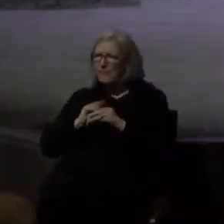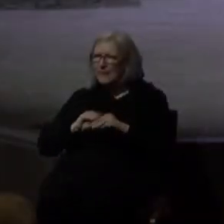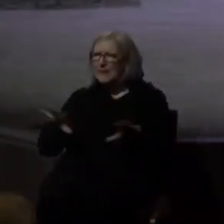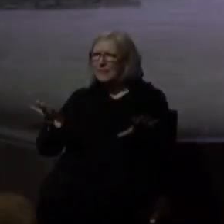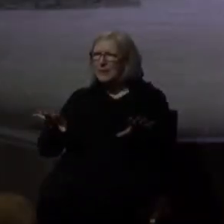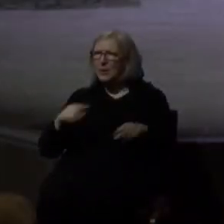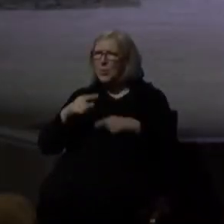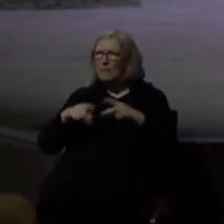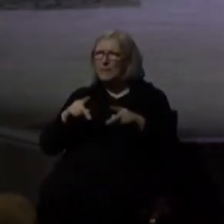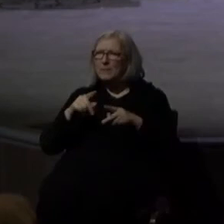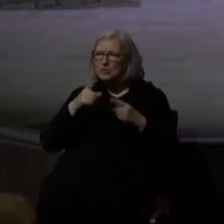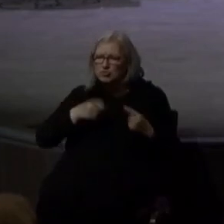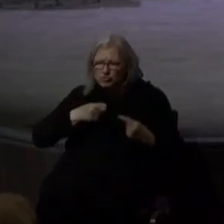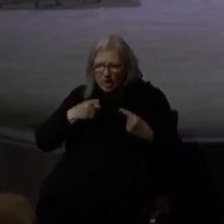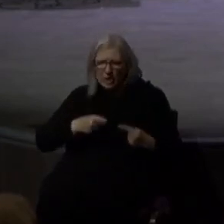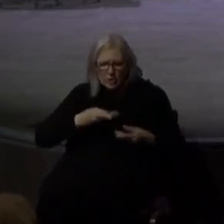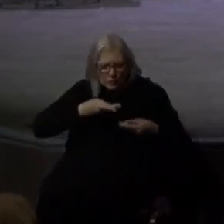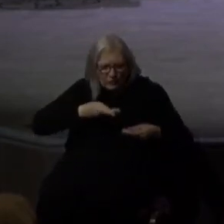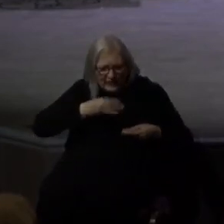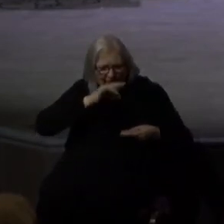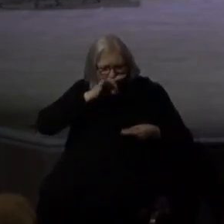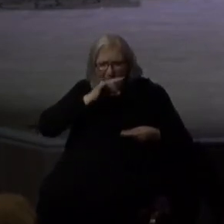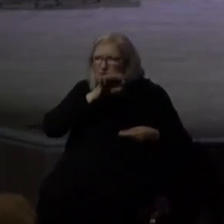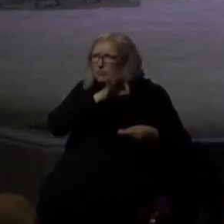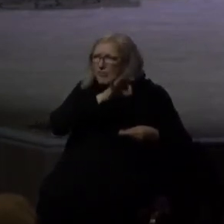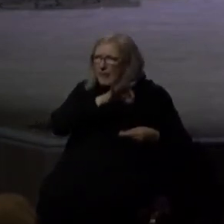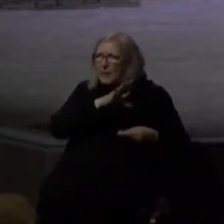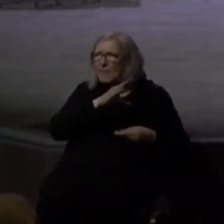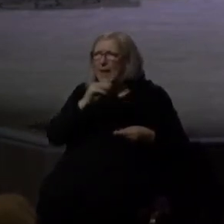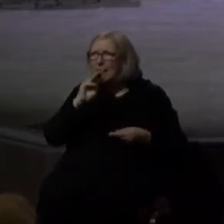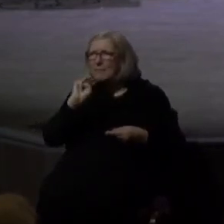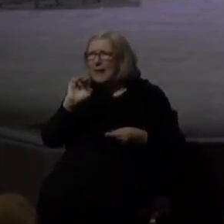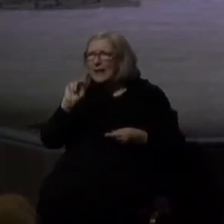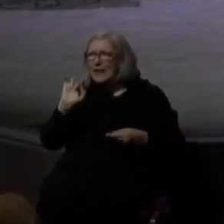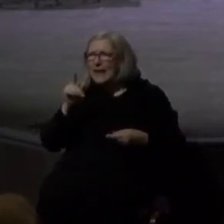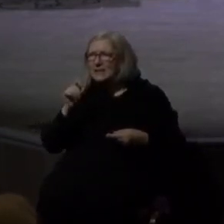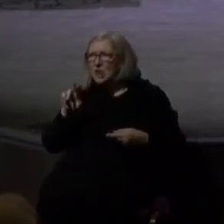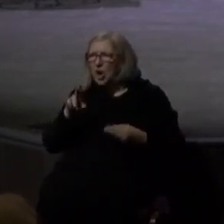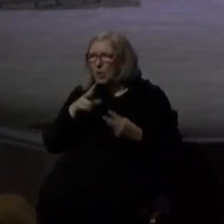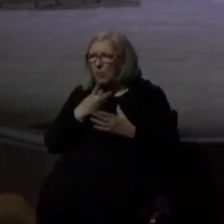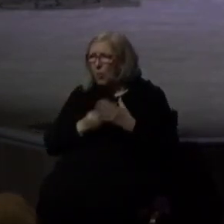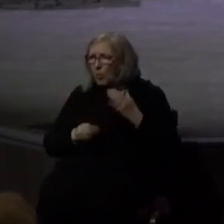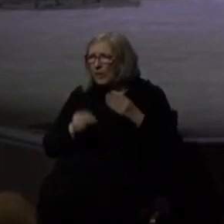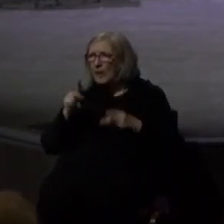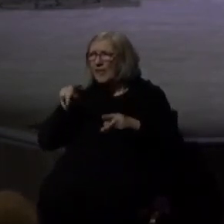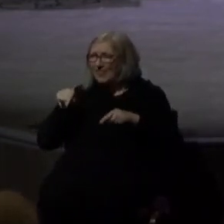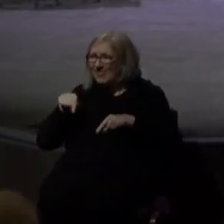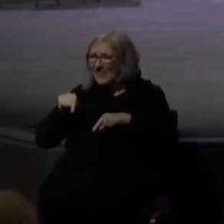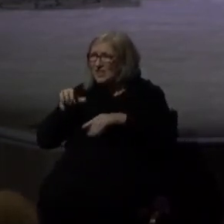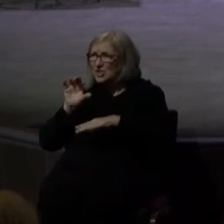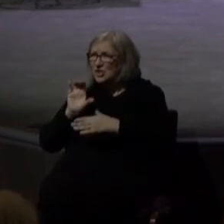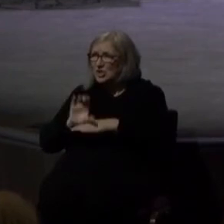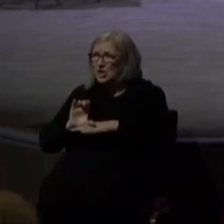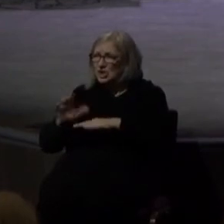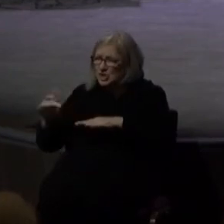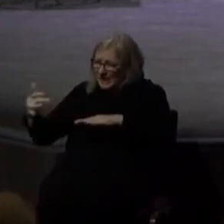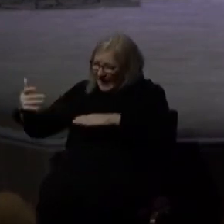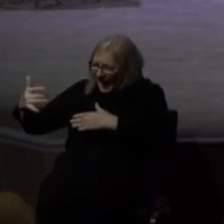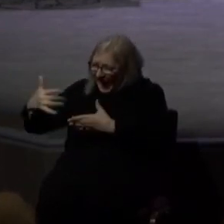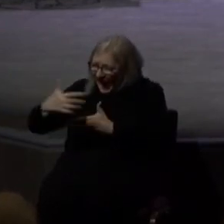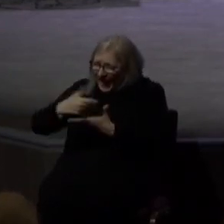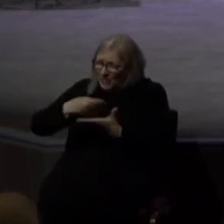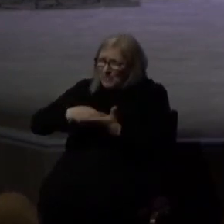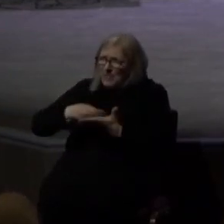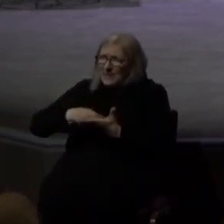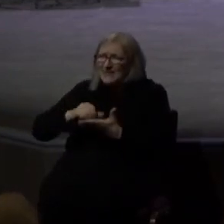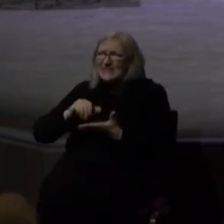in order to feed their kids in Framingham and Madagascar, and this church gathered tens of thousands of dollars. We think between those